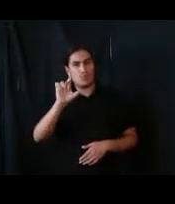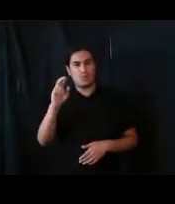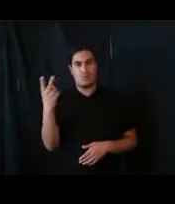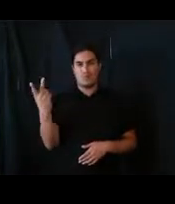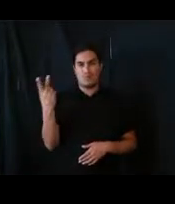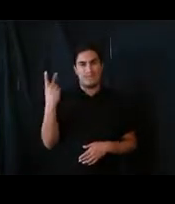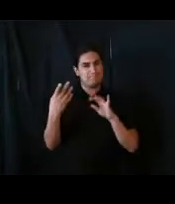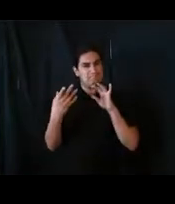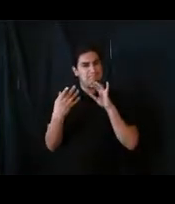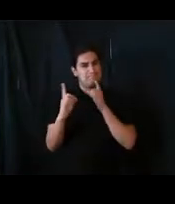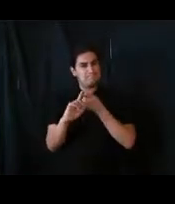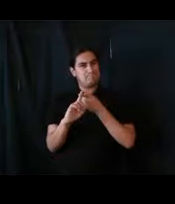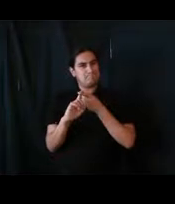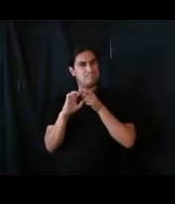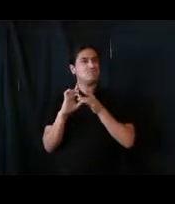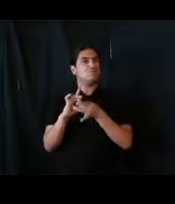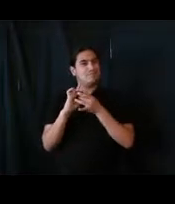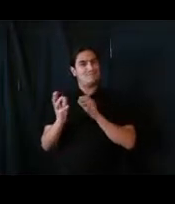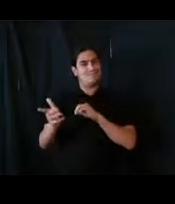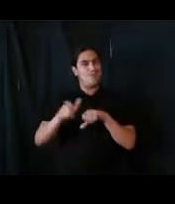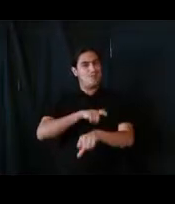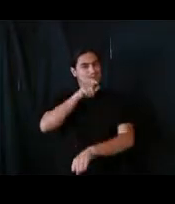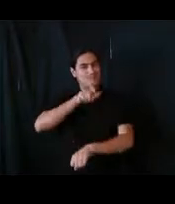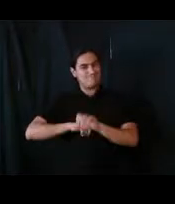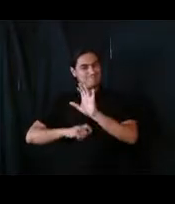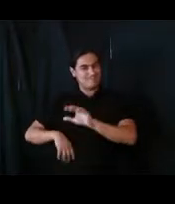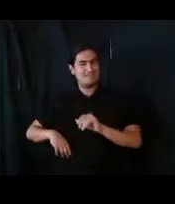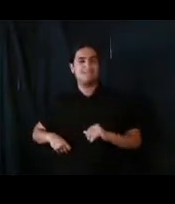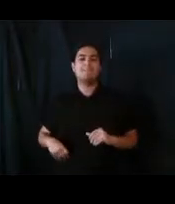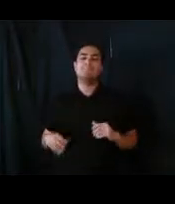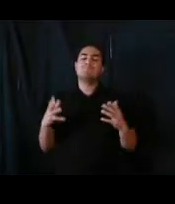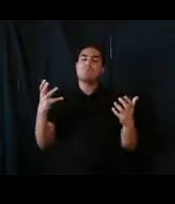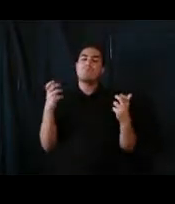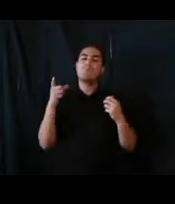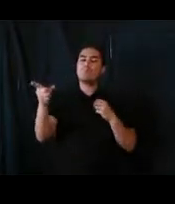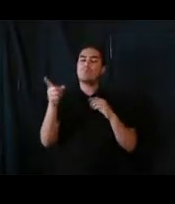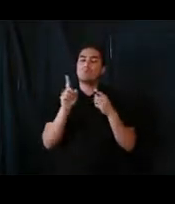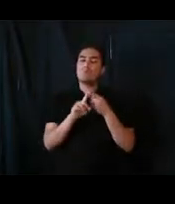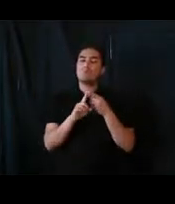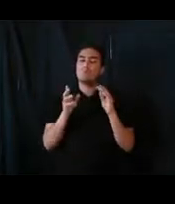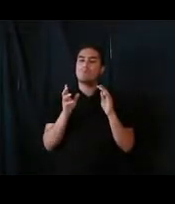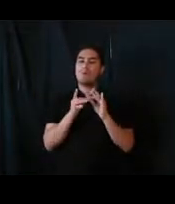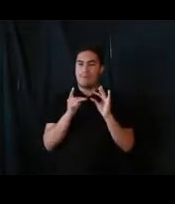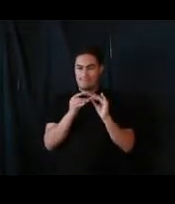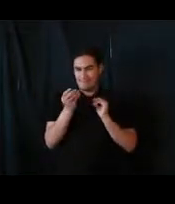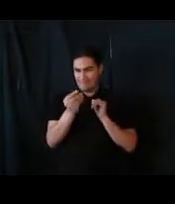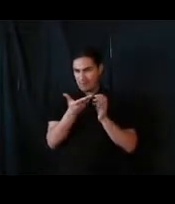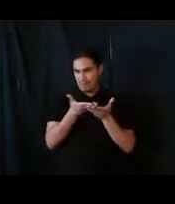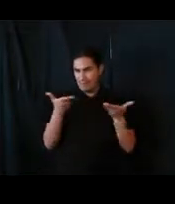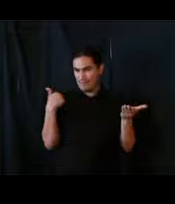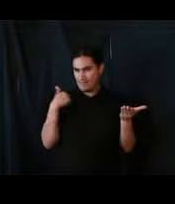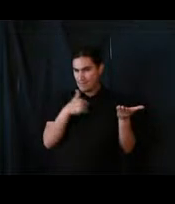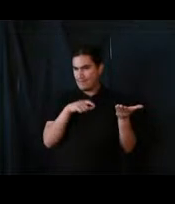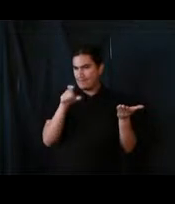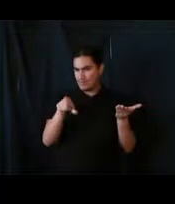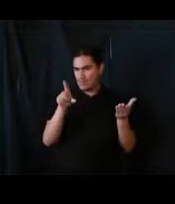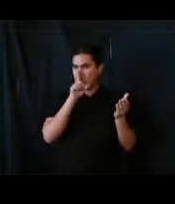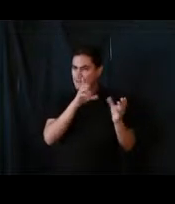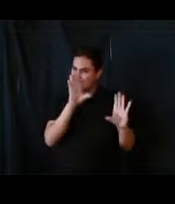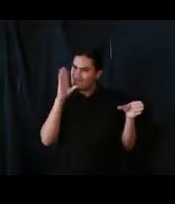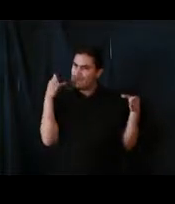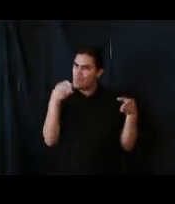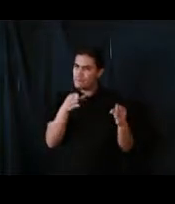way i would like you to comment on something that i think we need to pay close attention